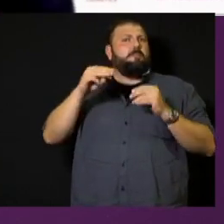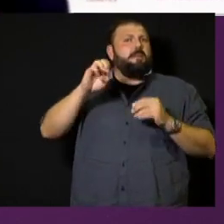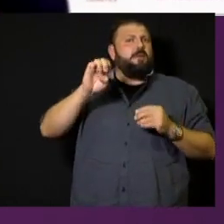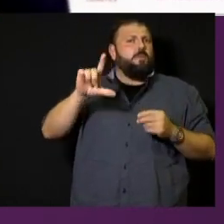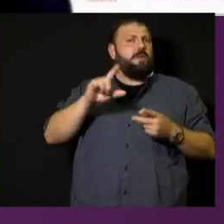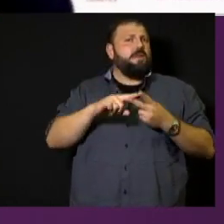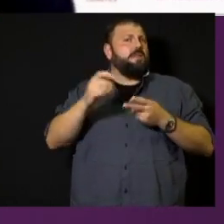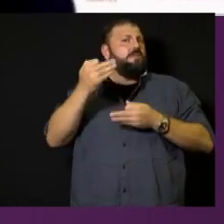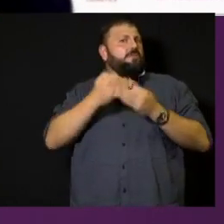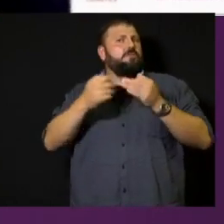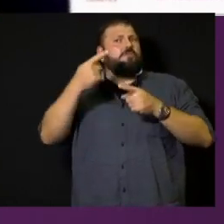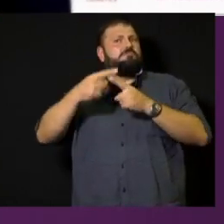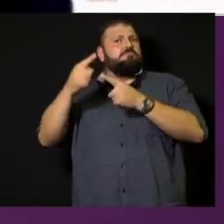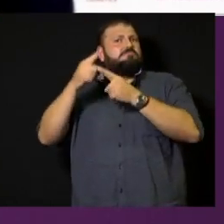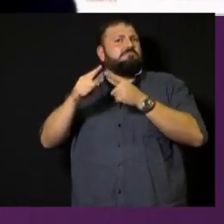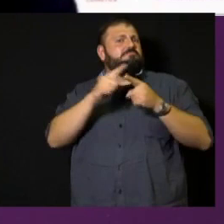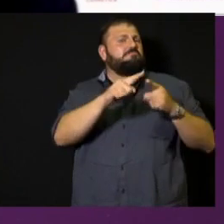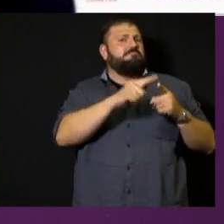So